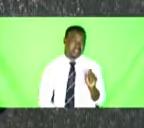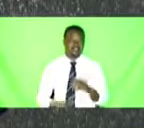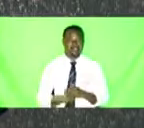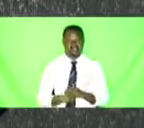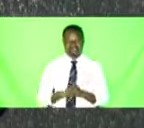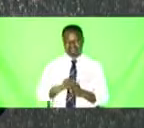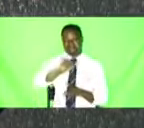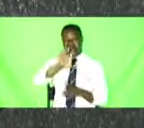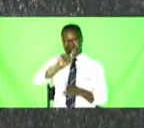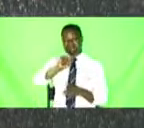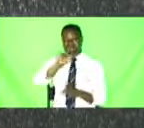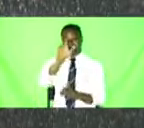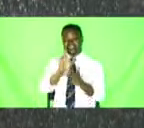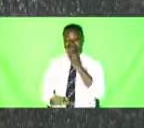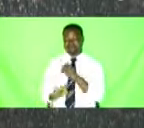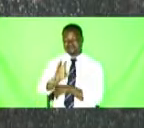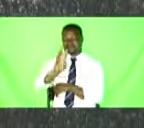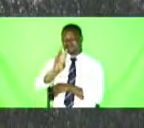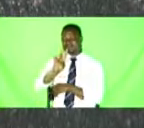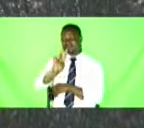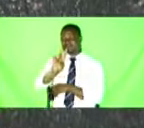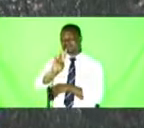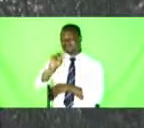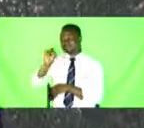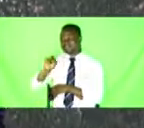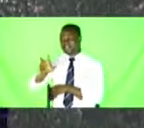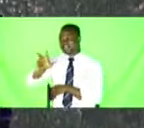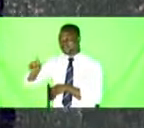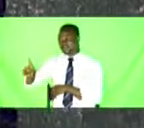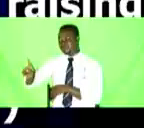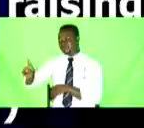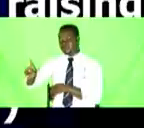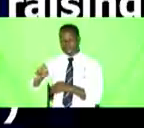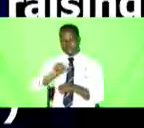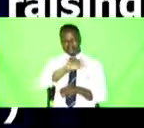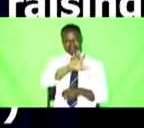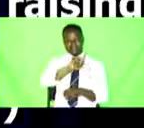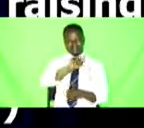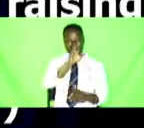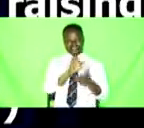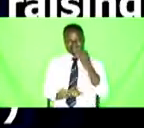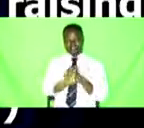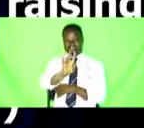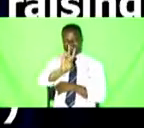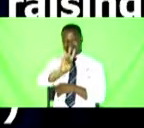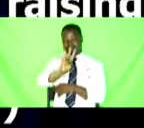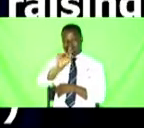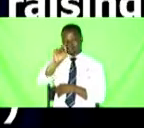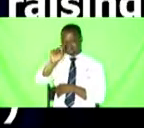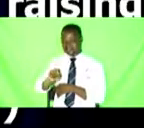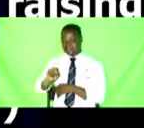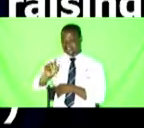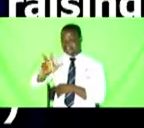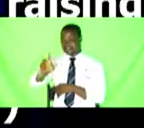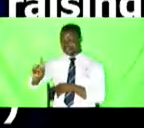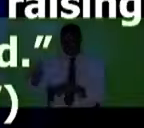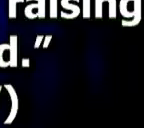chapter 17, verse 31. Acts 17,